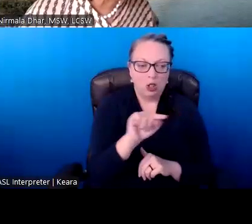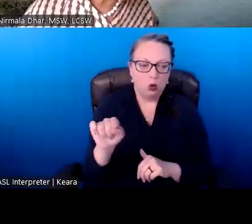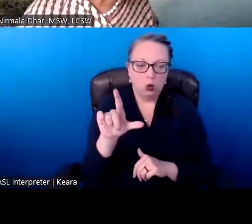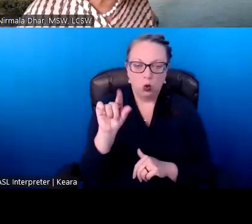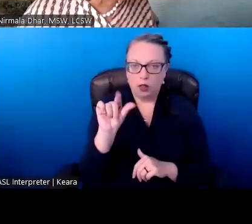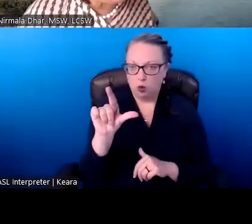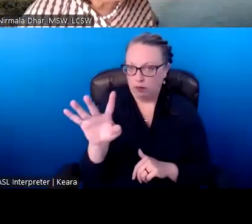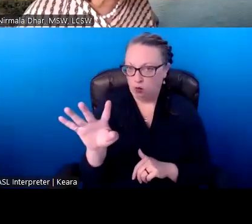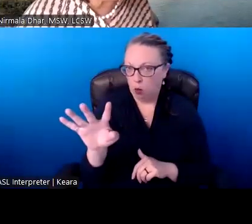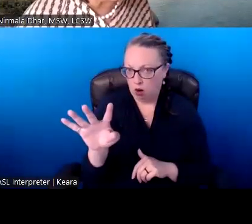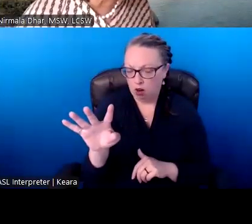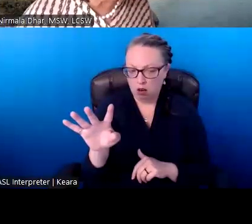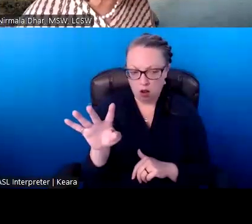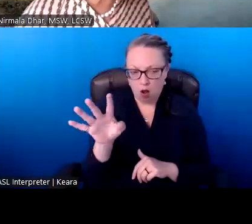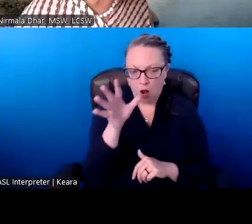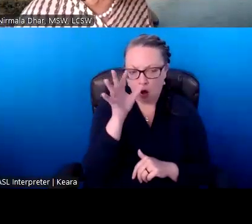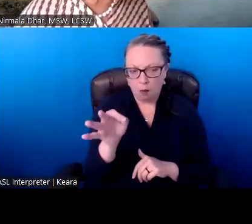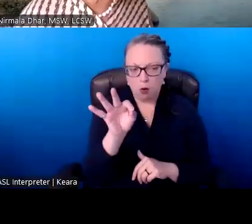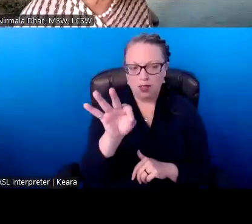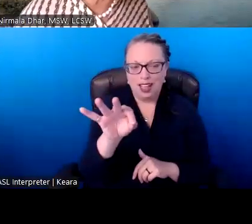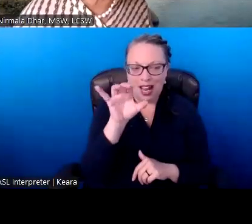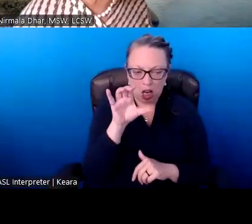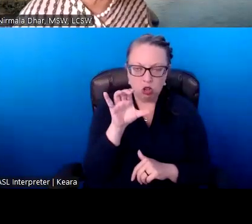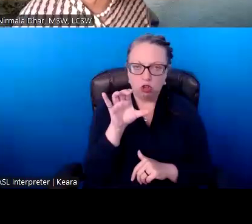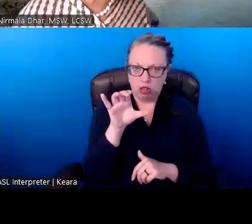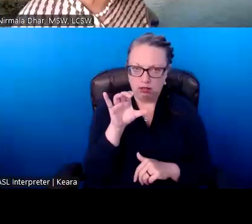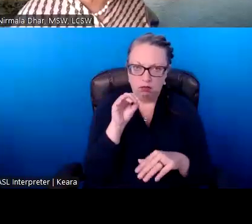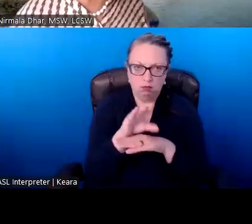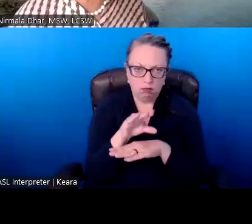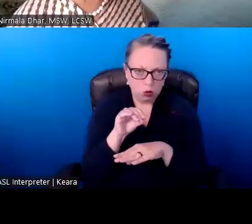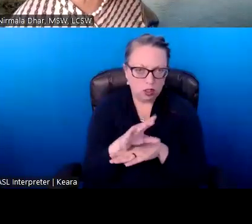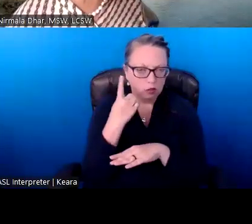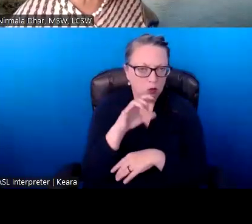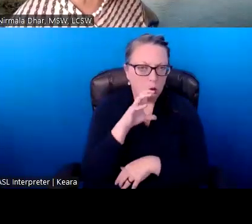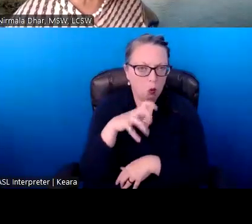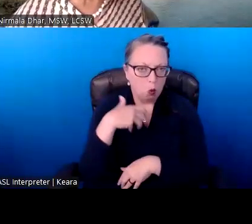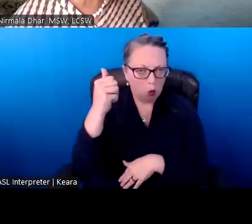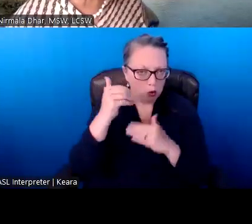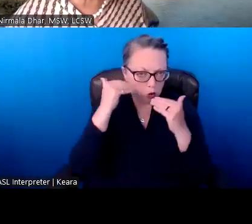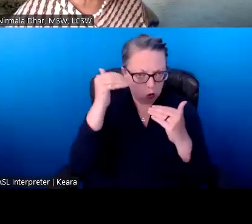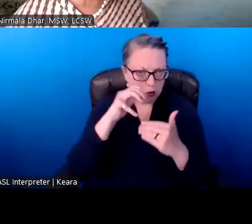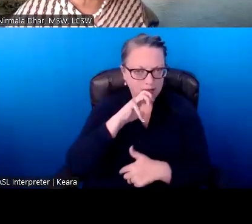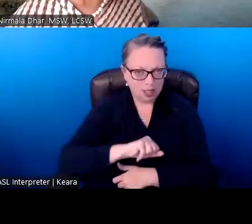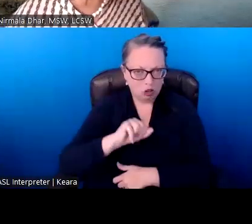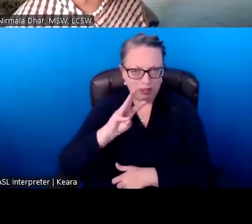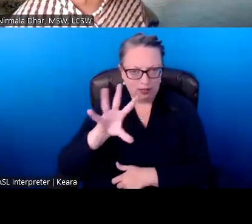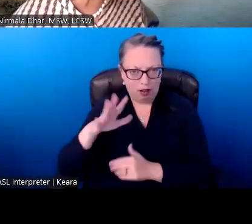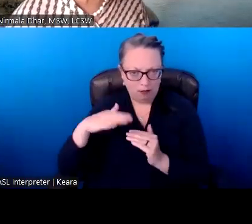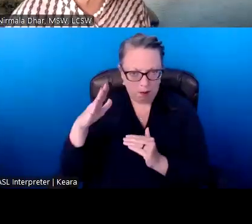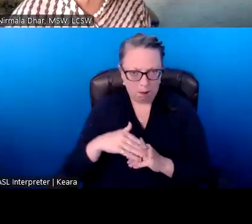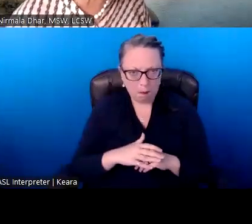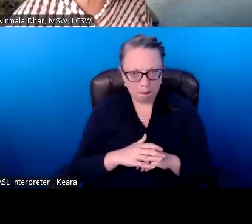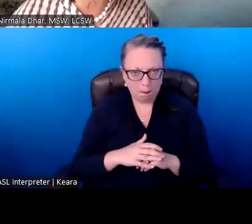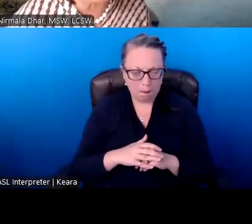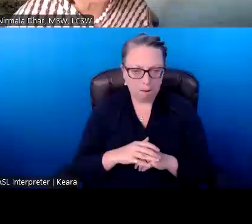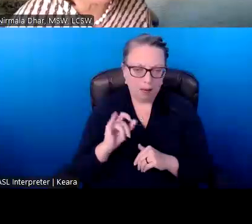2024, almost 900 consultations for older adults age 65 and older. And if we drop the